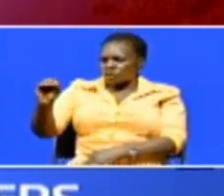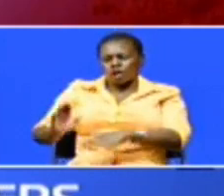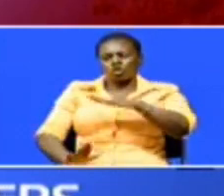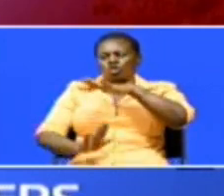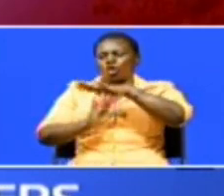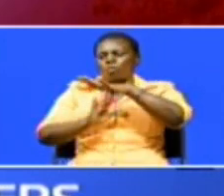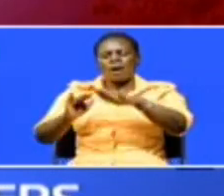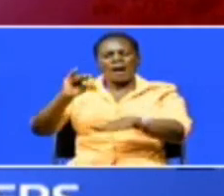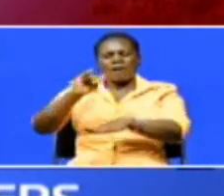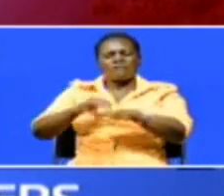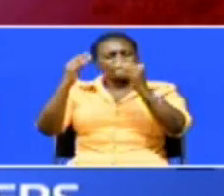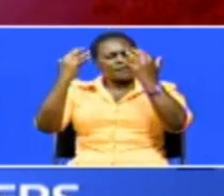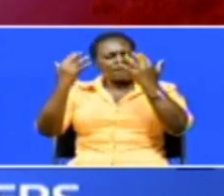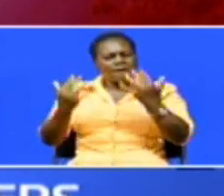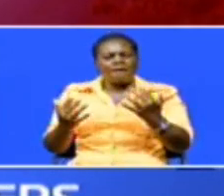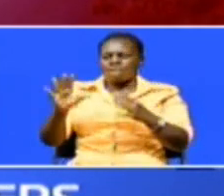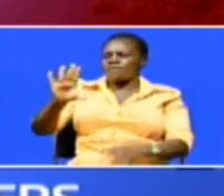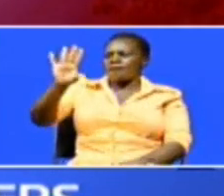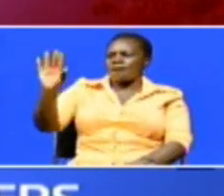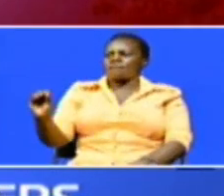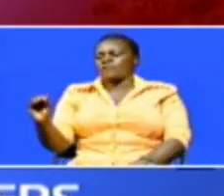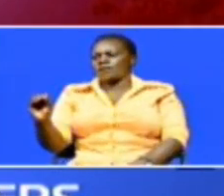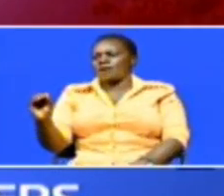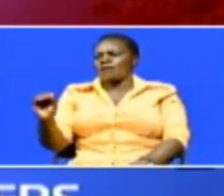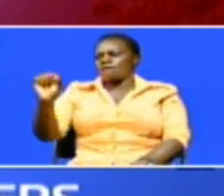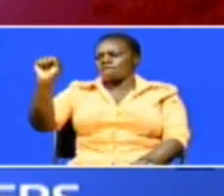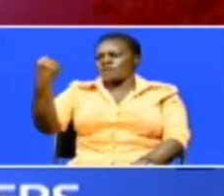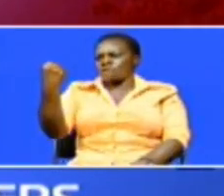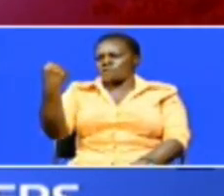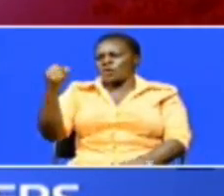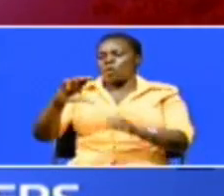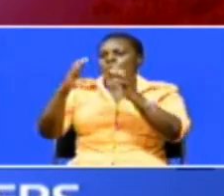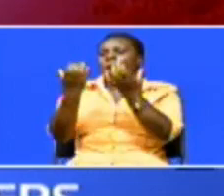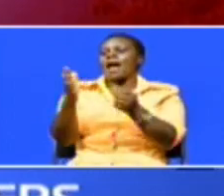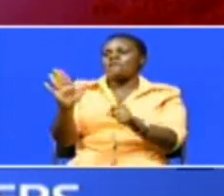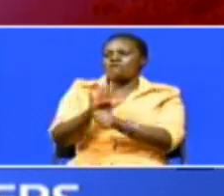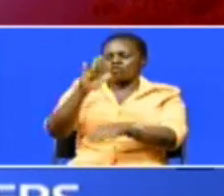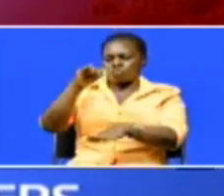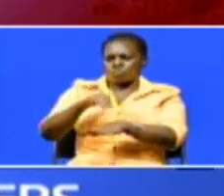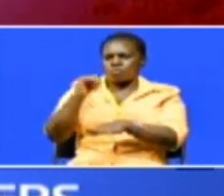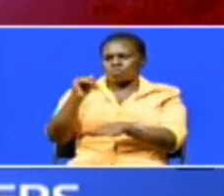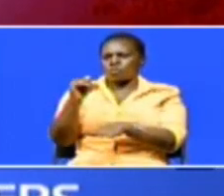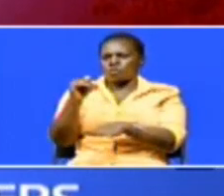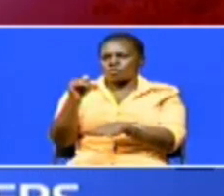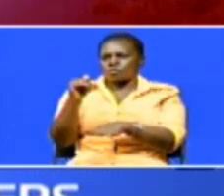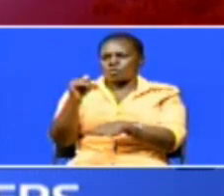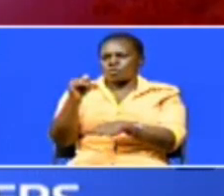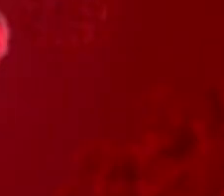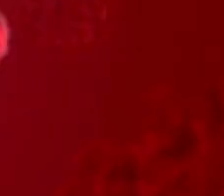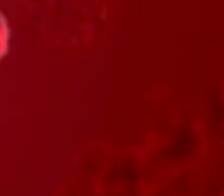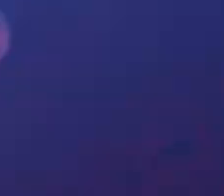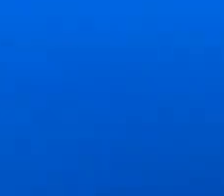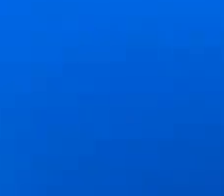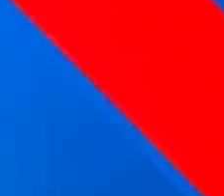It is the worst affected country on the continent. It is the 5th affected worldwide in terms of conviction, in terms of total number